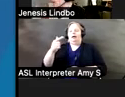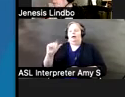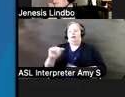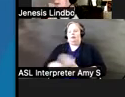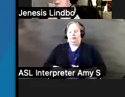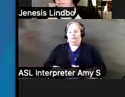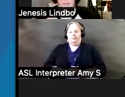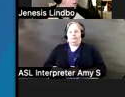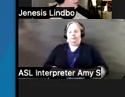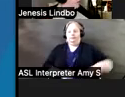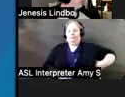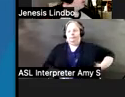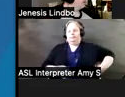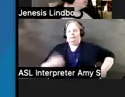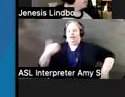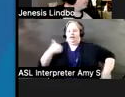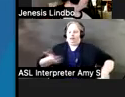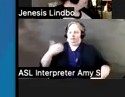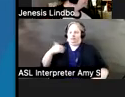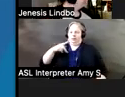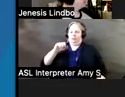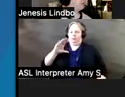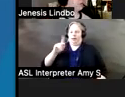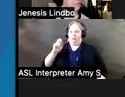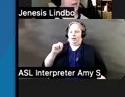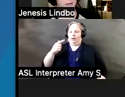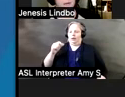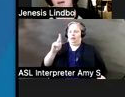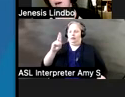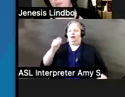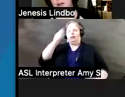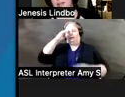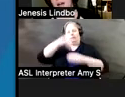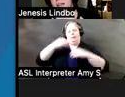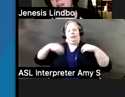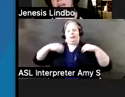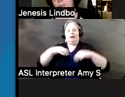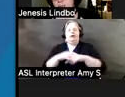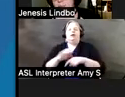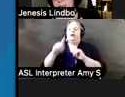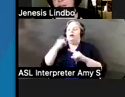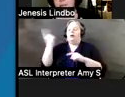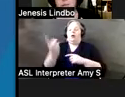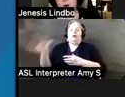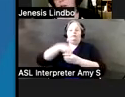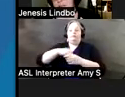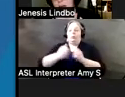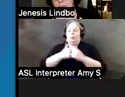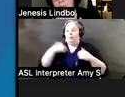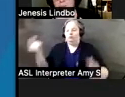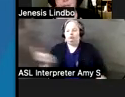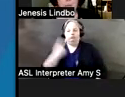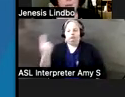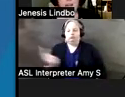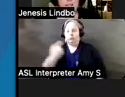I had my Pac-Man and Galaga somewhere. I think it's in my backpack, but I carry that with me all the